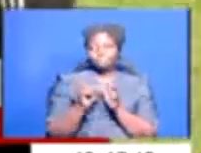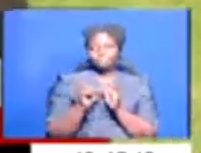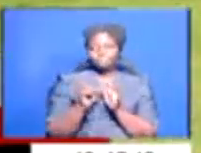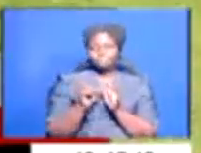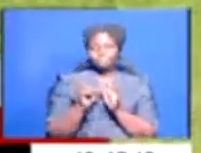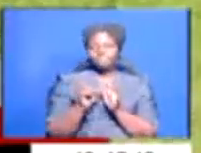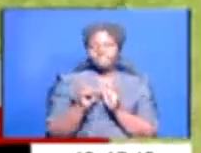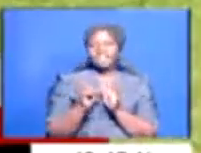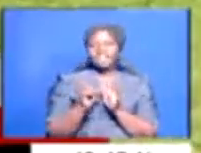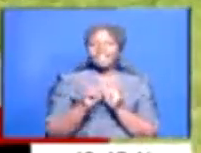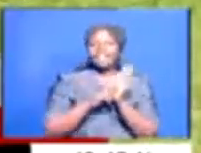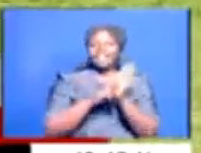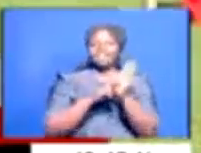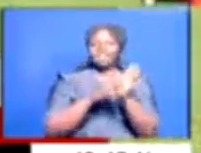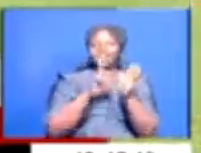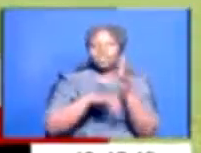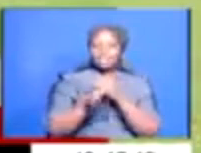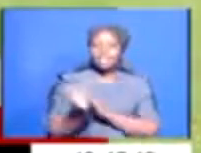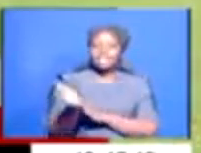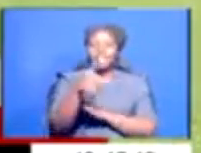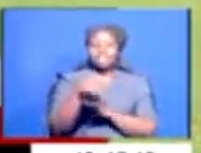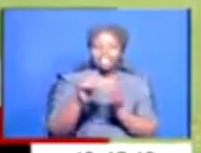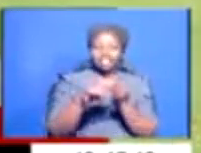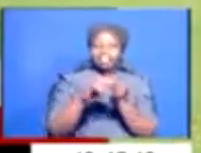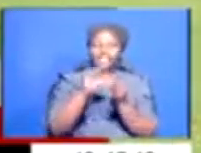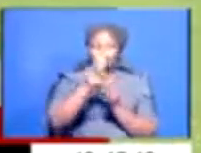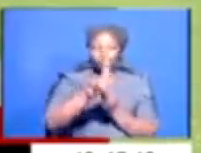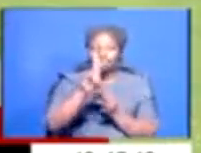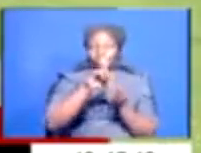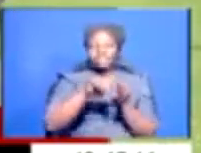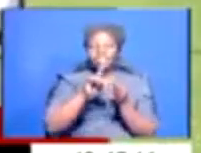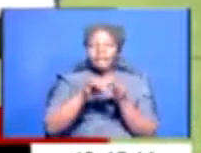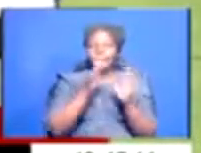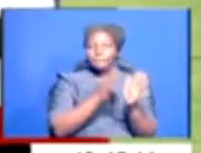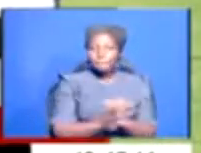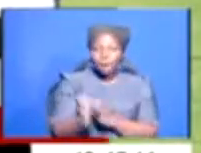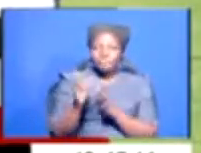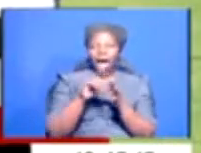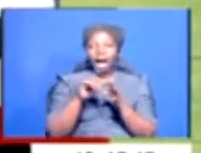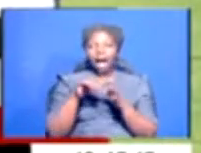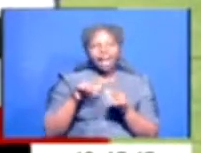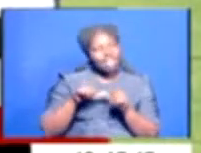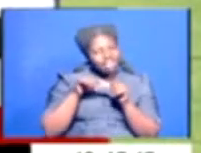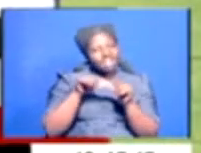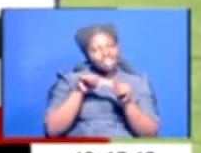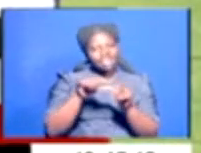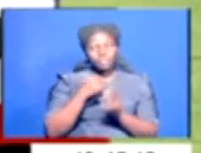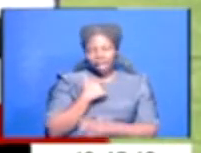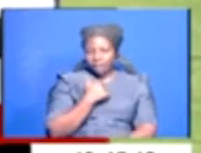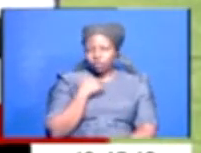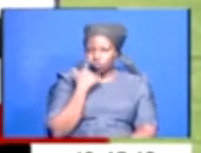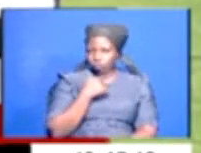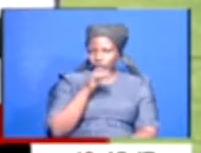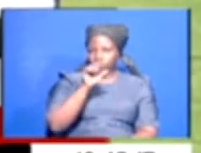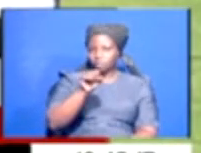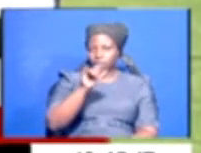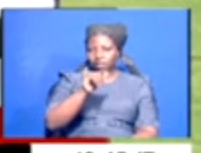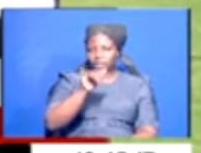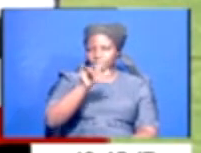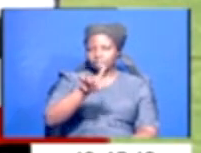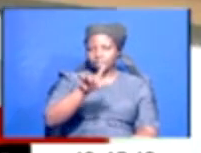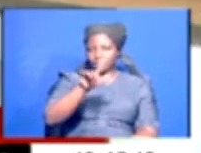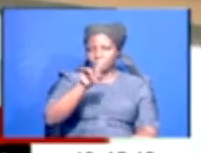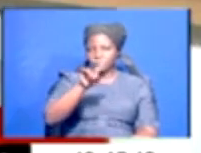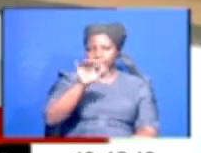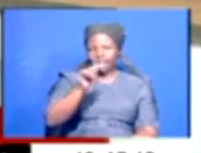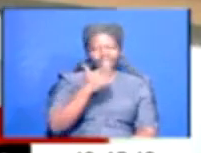acronym for Gather, Apply, Prepare, and Sustain. And we've had Sylvia Olero. Thank you very much, Sylvia, for